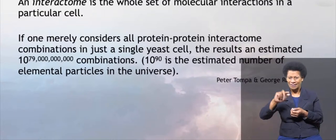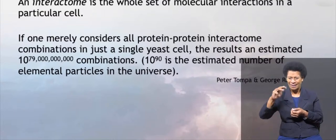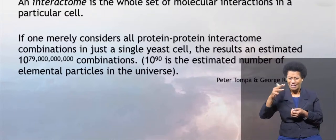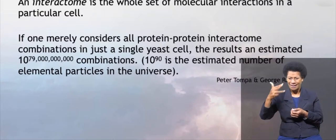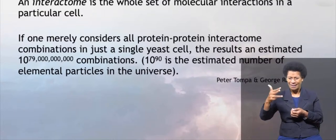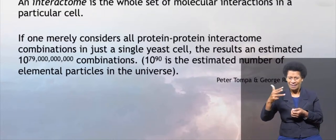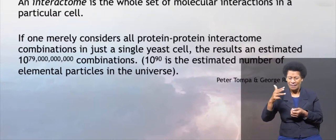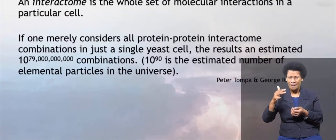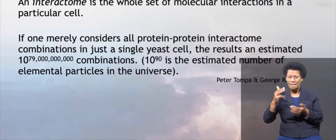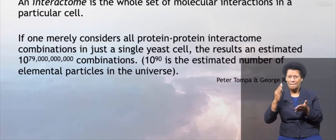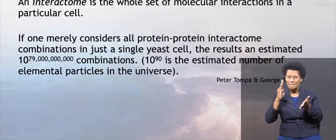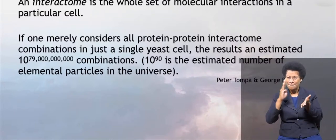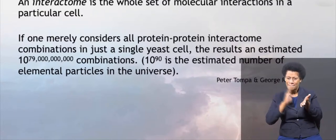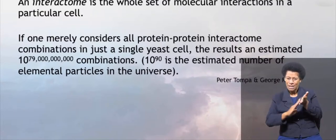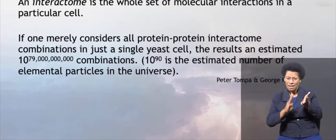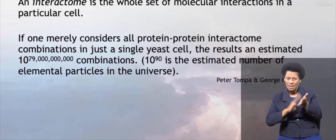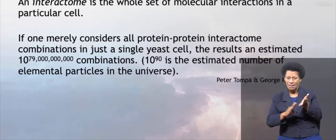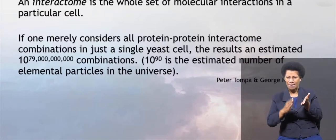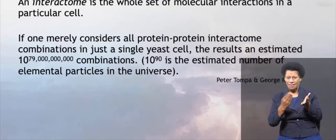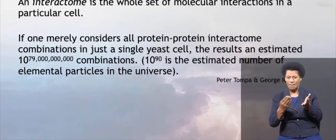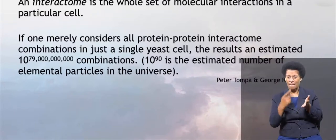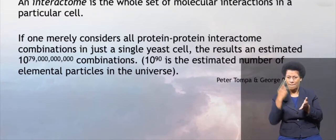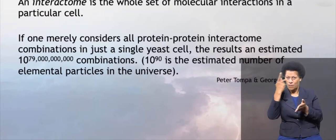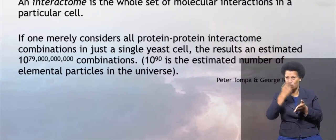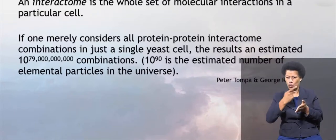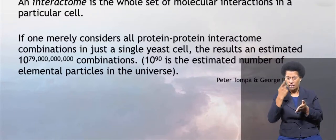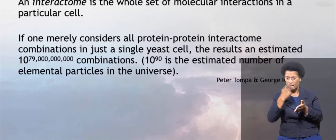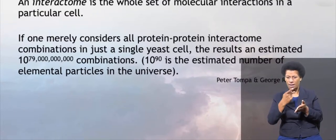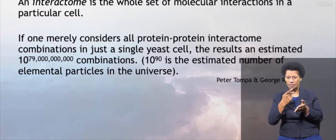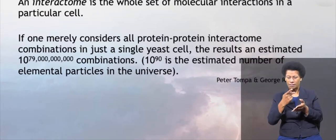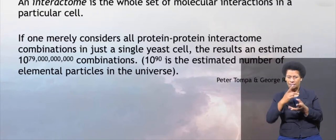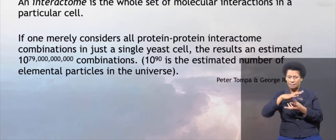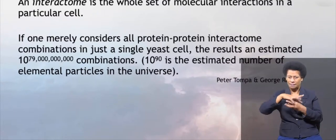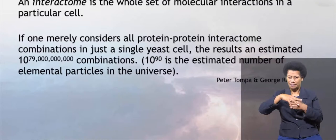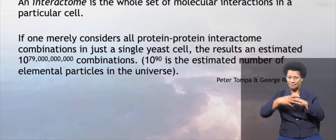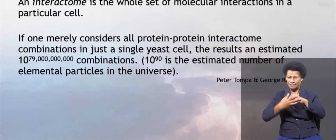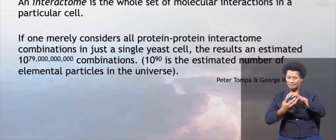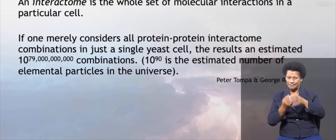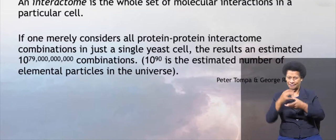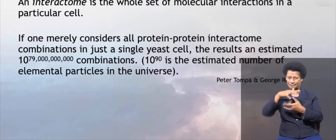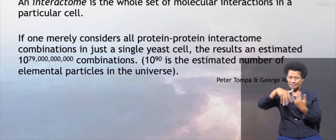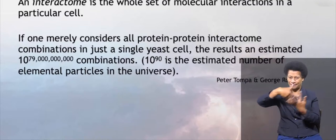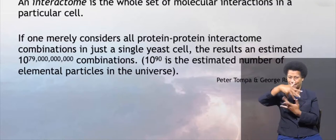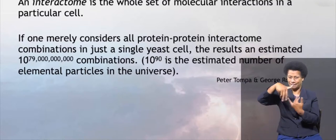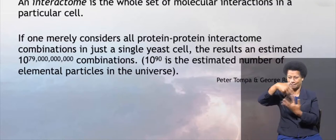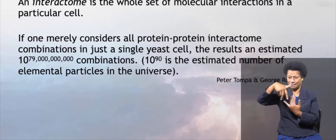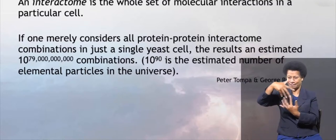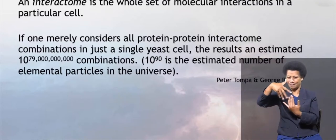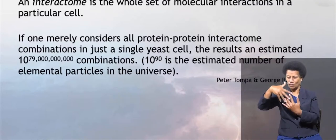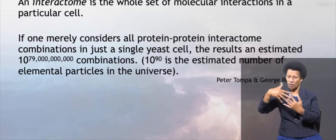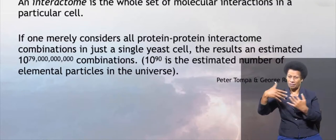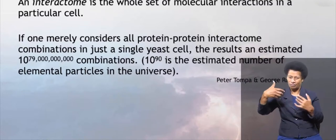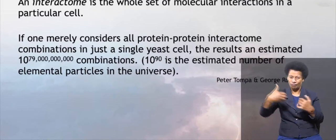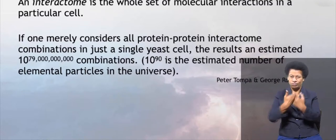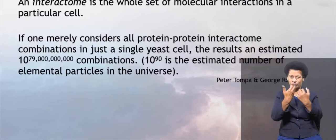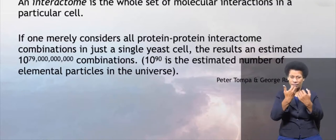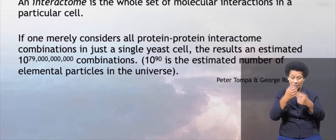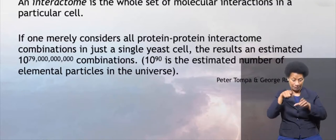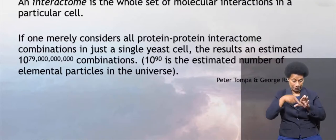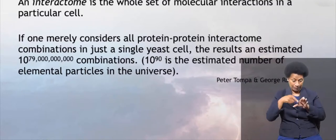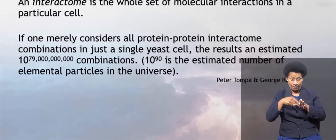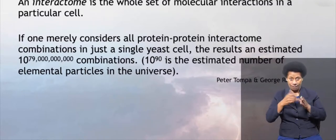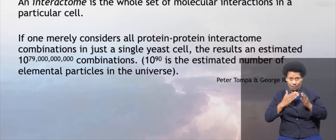billion interactions between proteins. They're combining, they're disconnecting, they're bumping into each